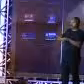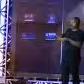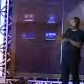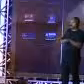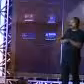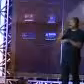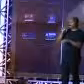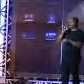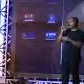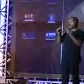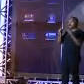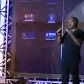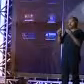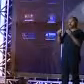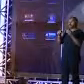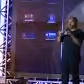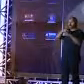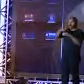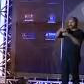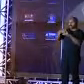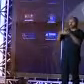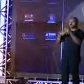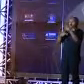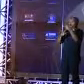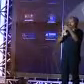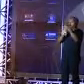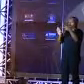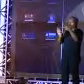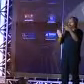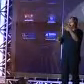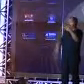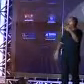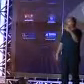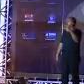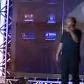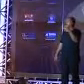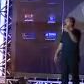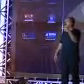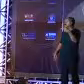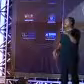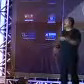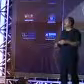But running through the middle of them is a central core.